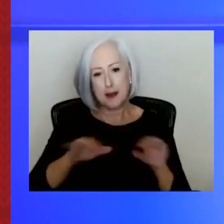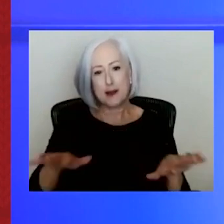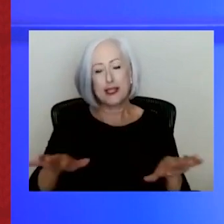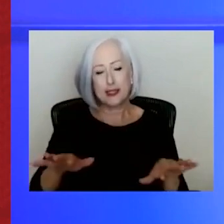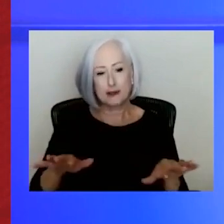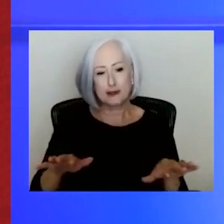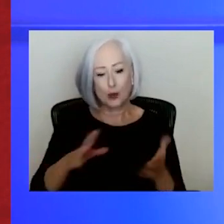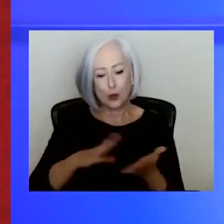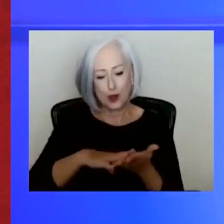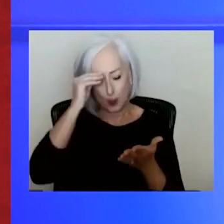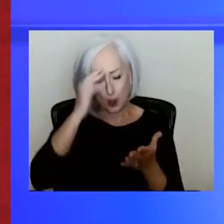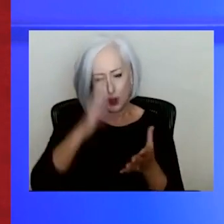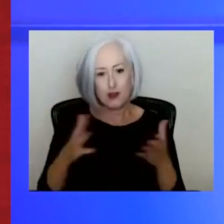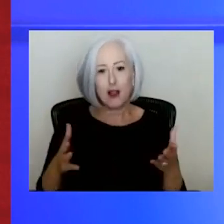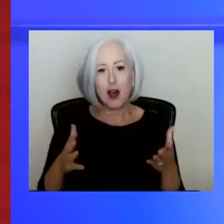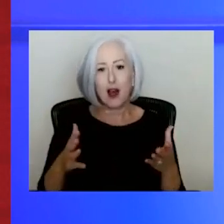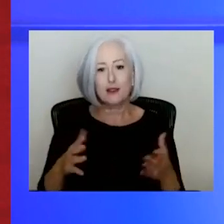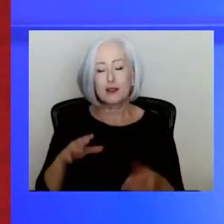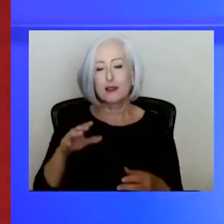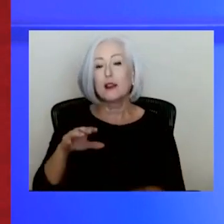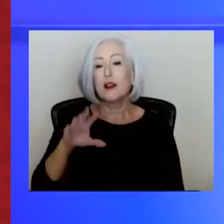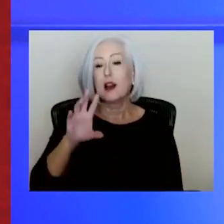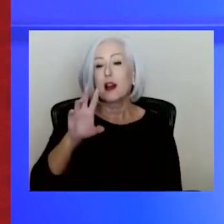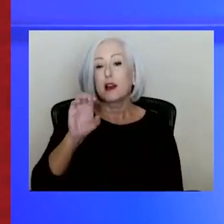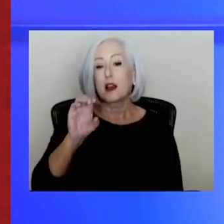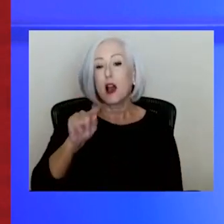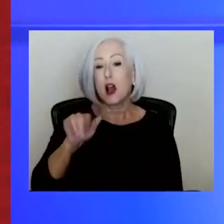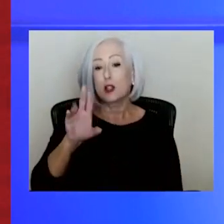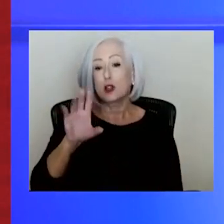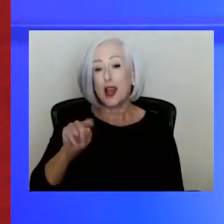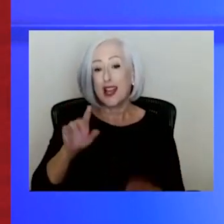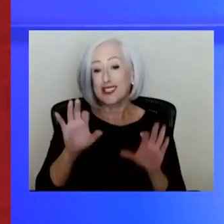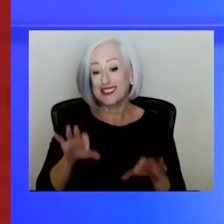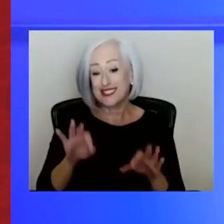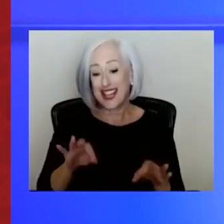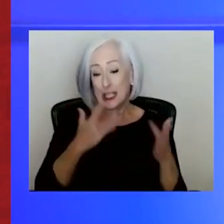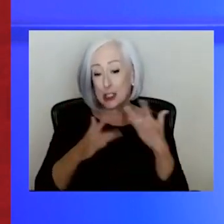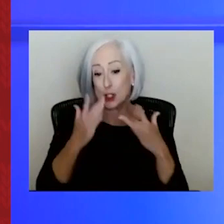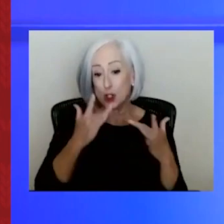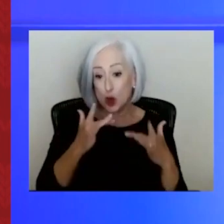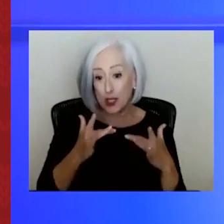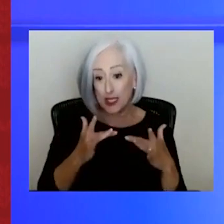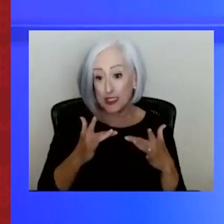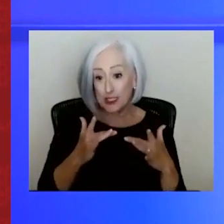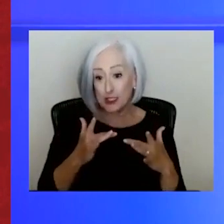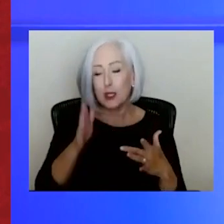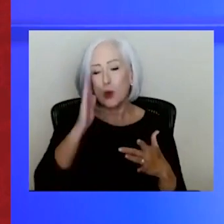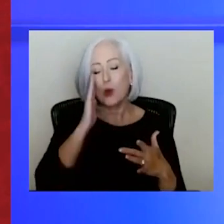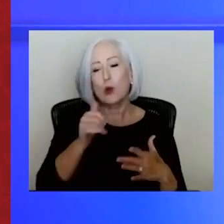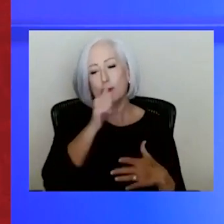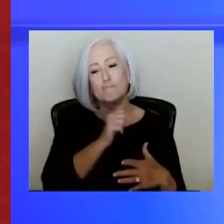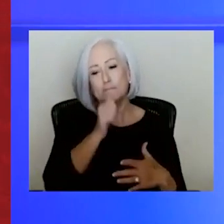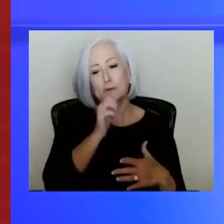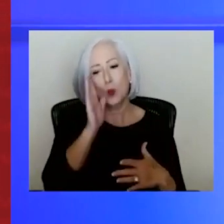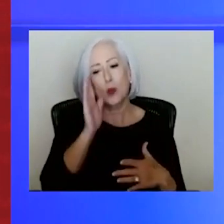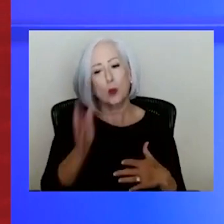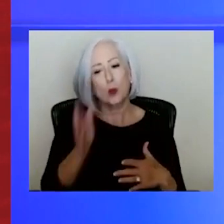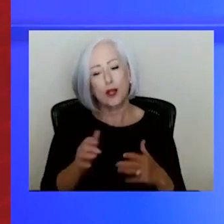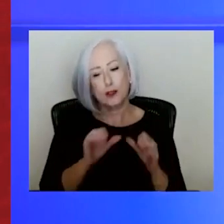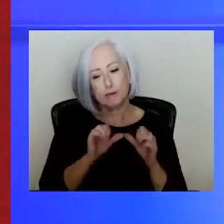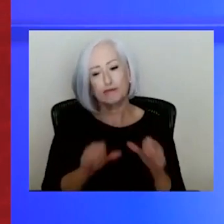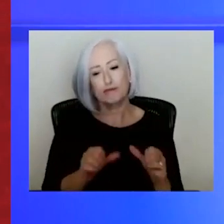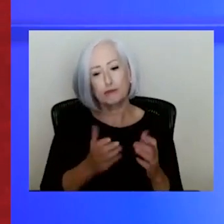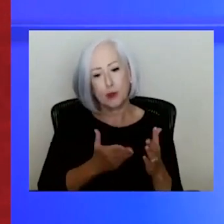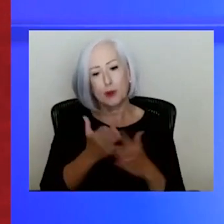contrast dye shortage that we're going to get through this, the production is already ramping up, and I think by the end of June we should be